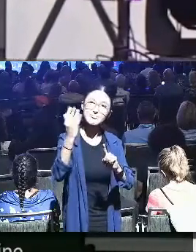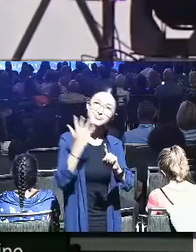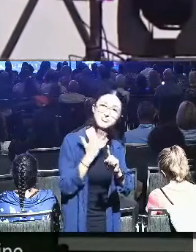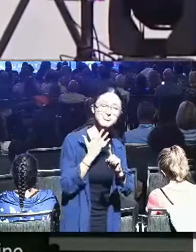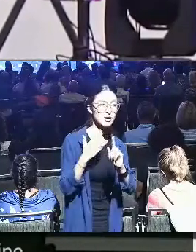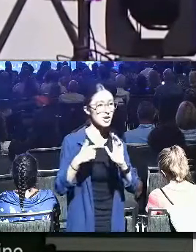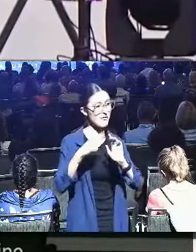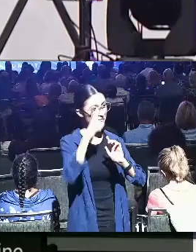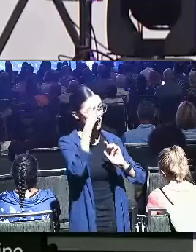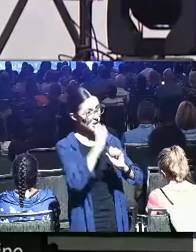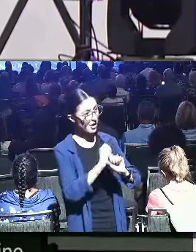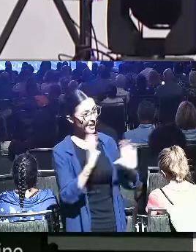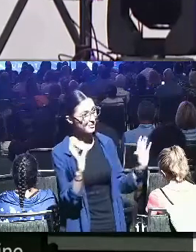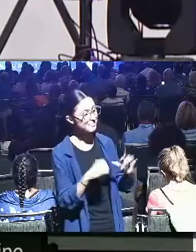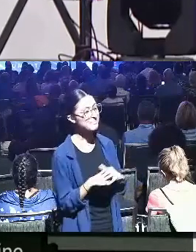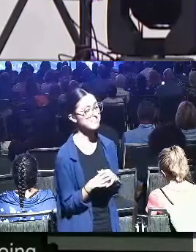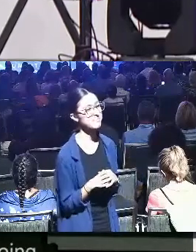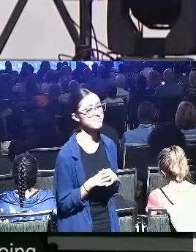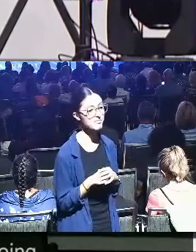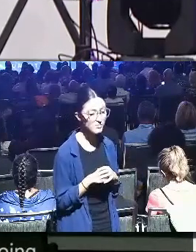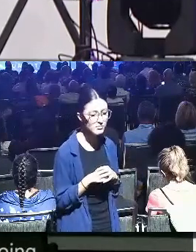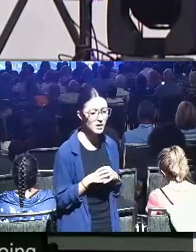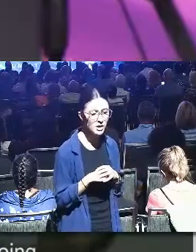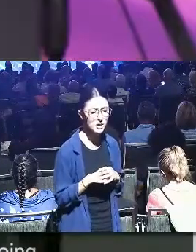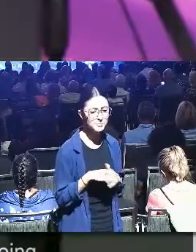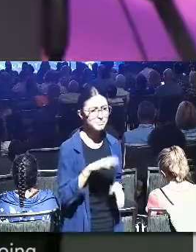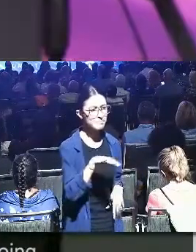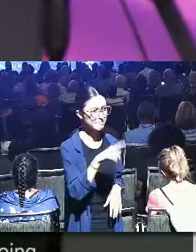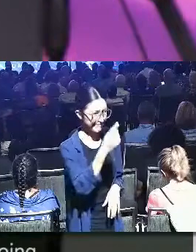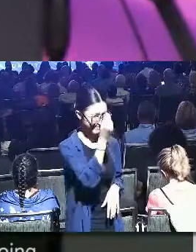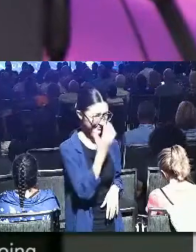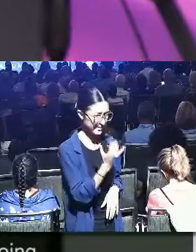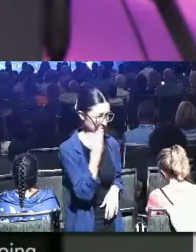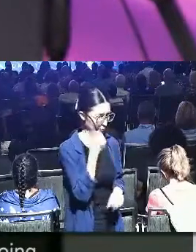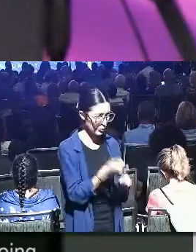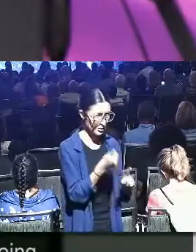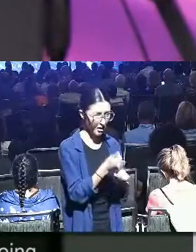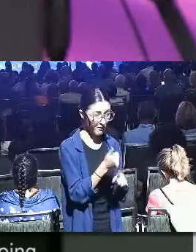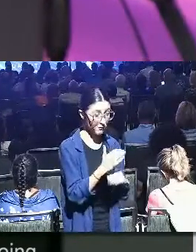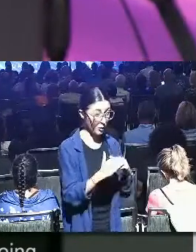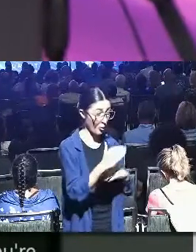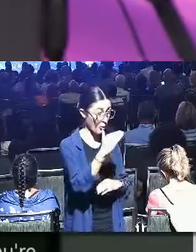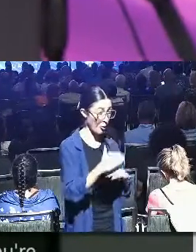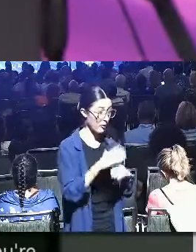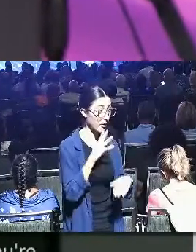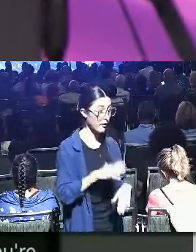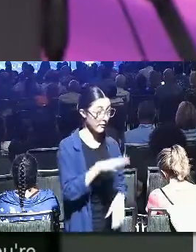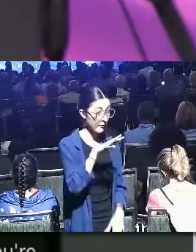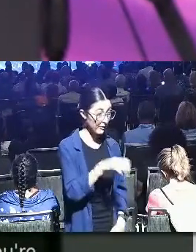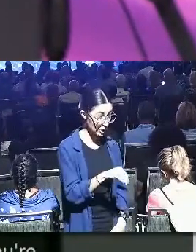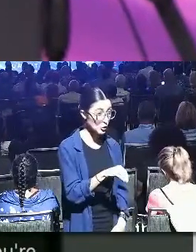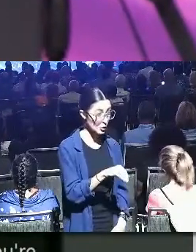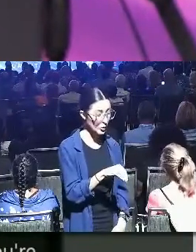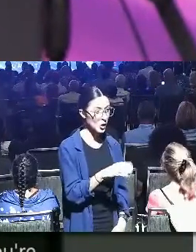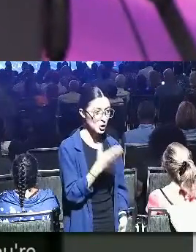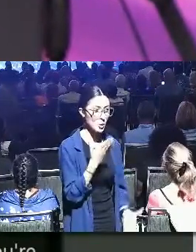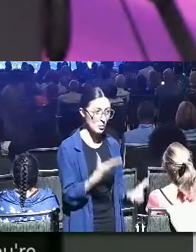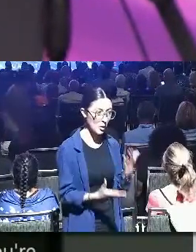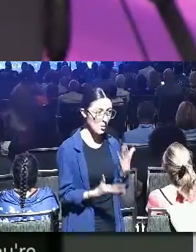fretting and going, what is going on with the world? You know, if you're over 50 years old, you're getting a get off my lawn thing going on inside of